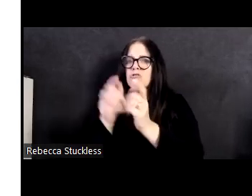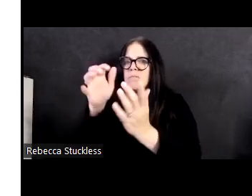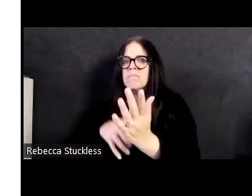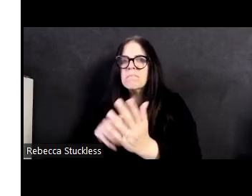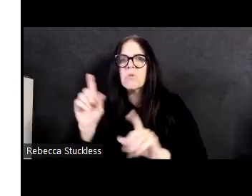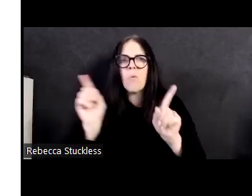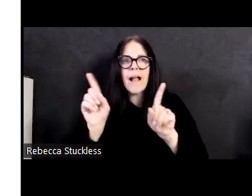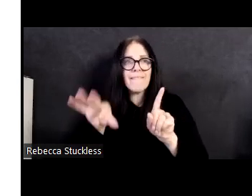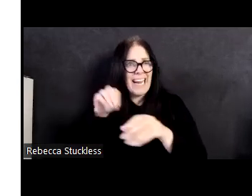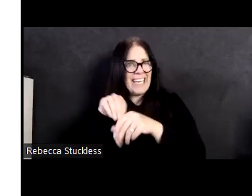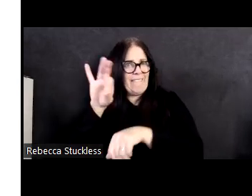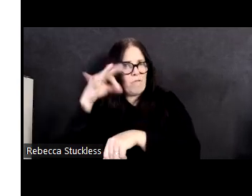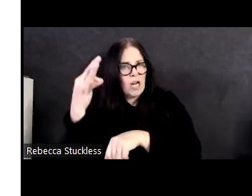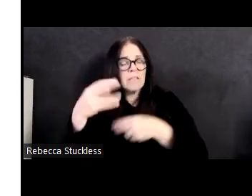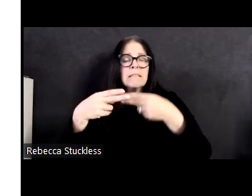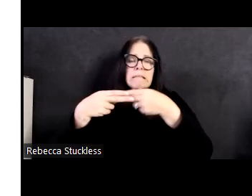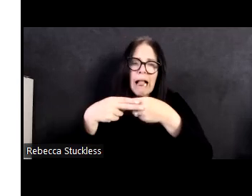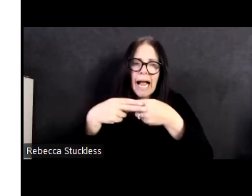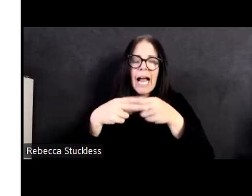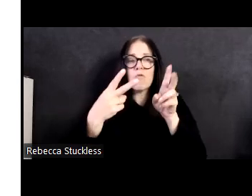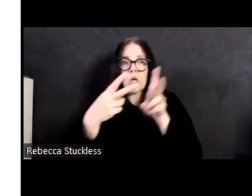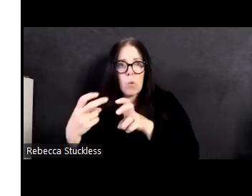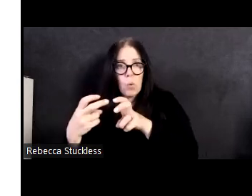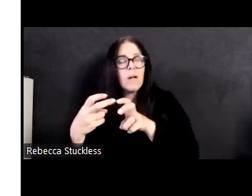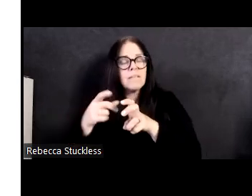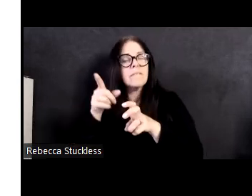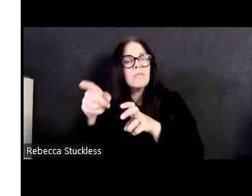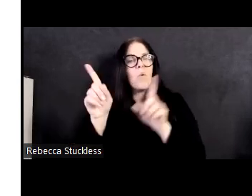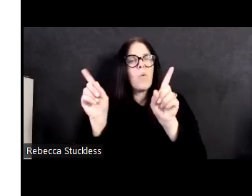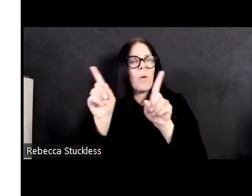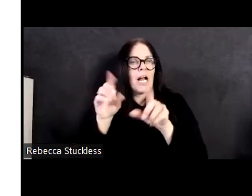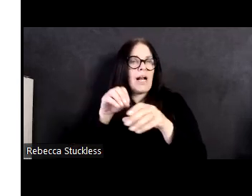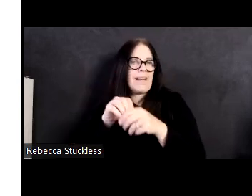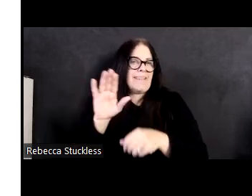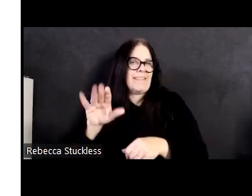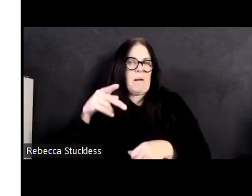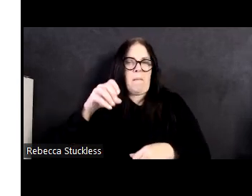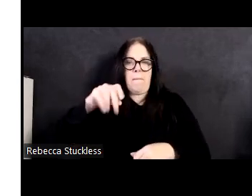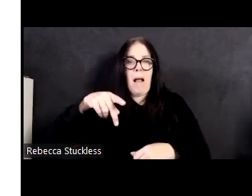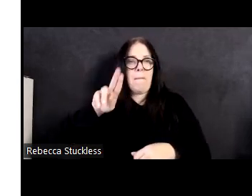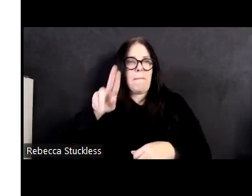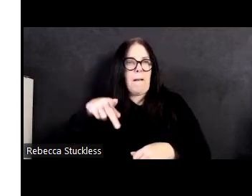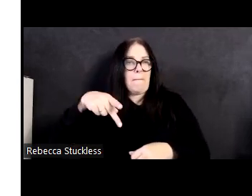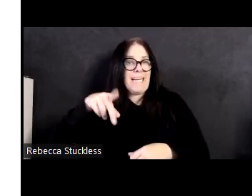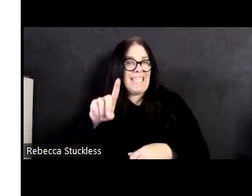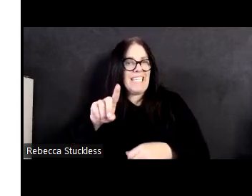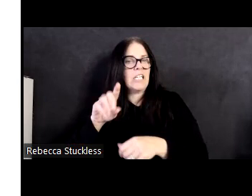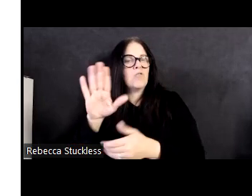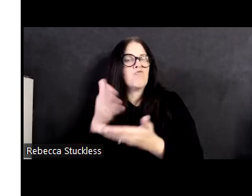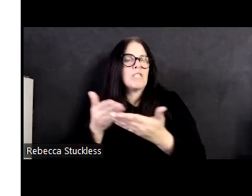with slide decks and recordings of each webinar by visiting the Pop-Up PD resources page on the eChannel